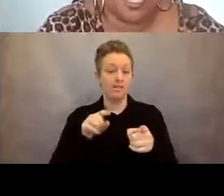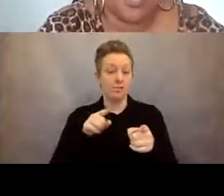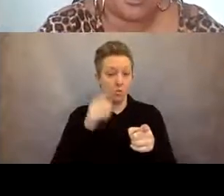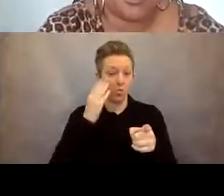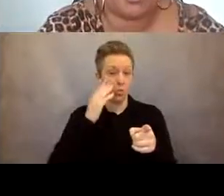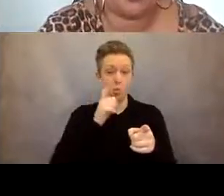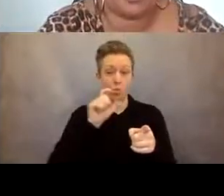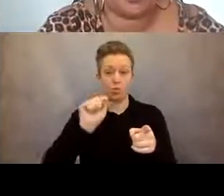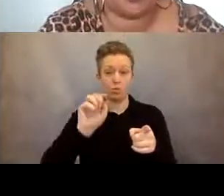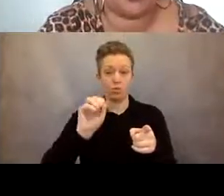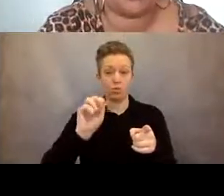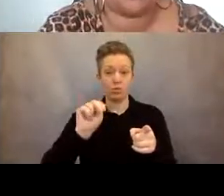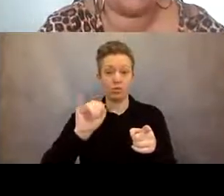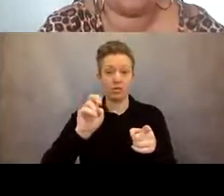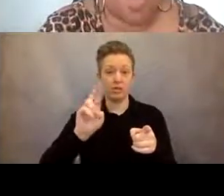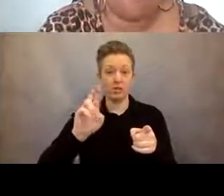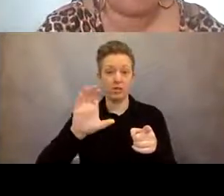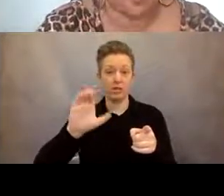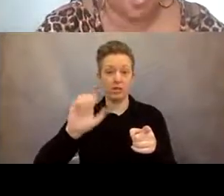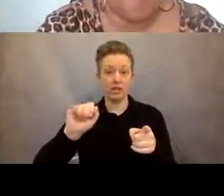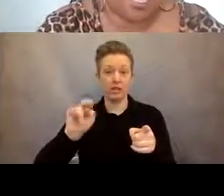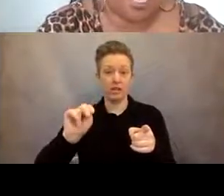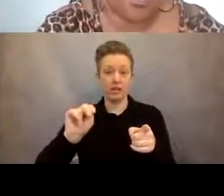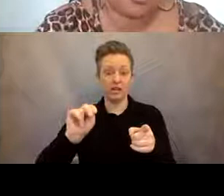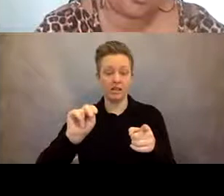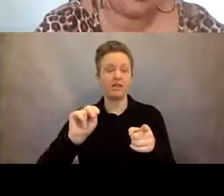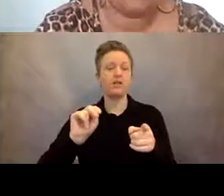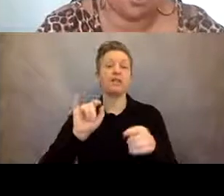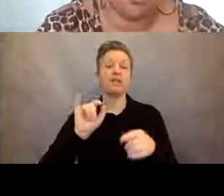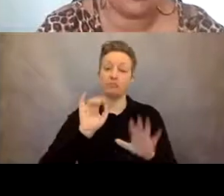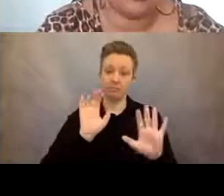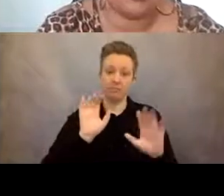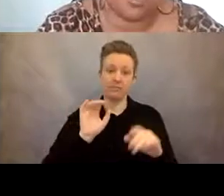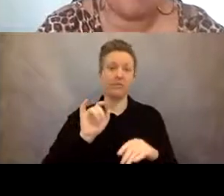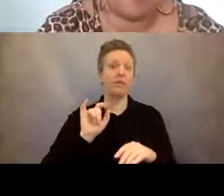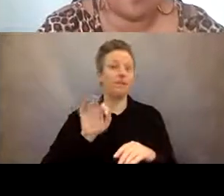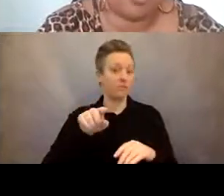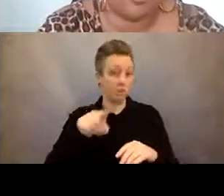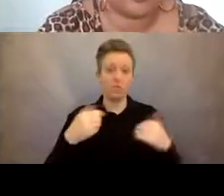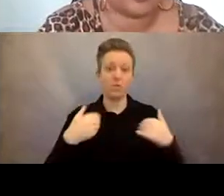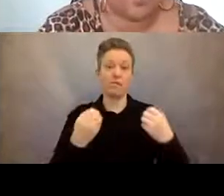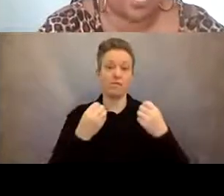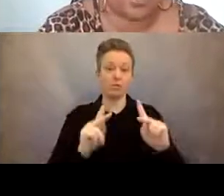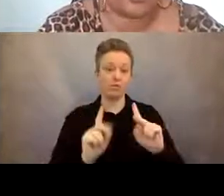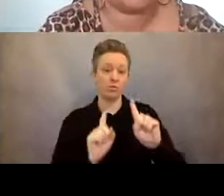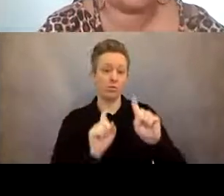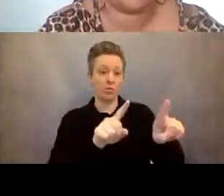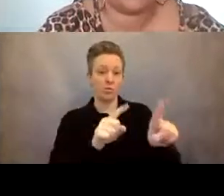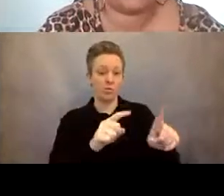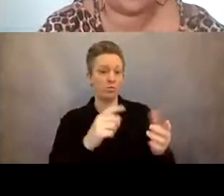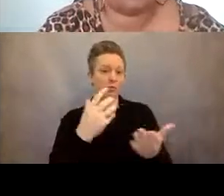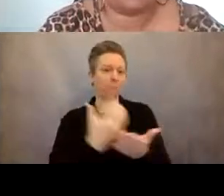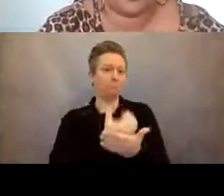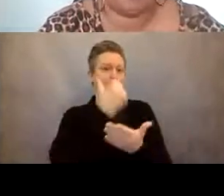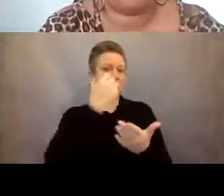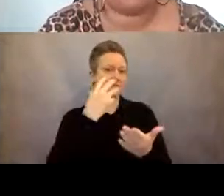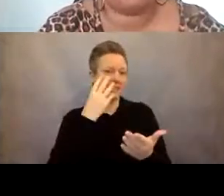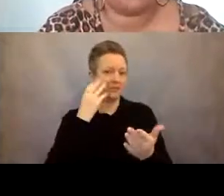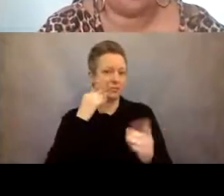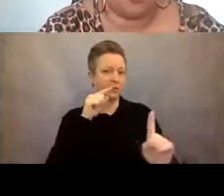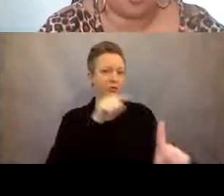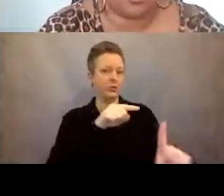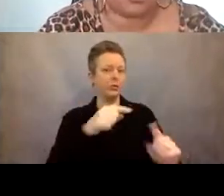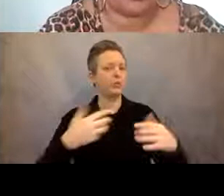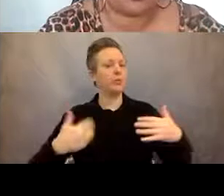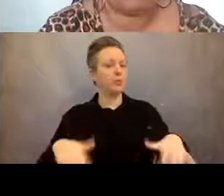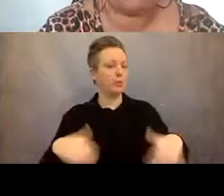an amazing survivor advocate who talks a lot about her experience, not only having